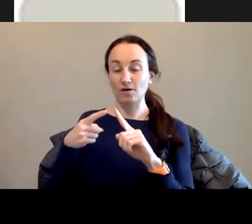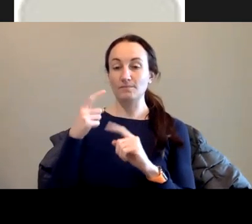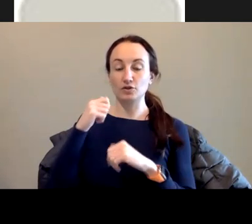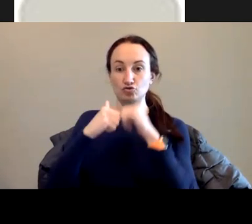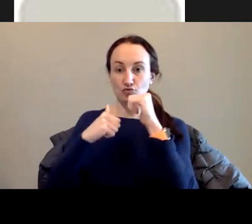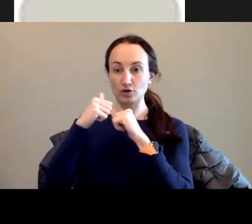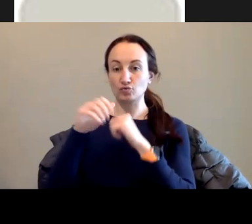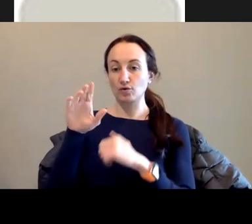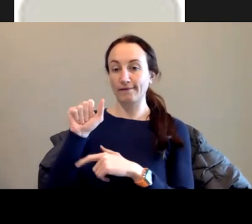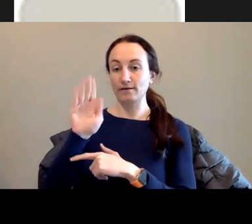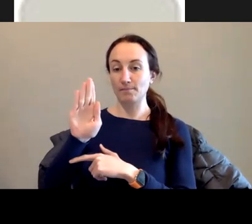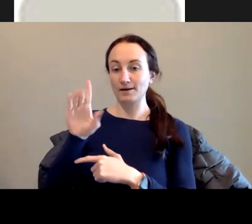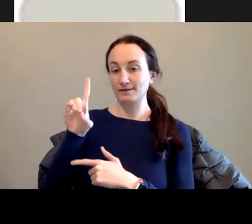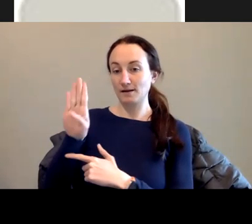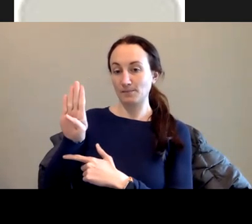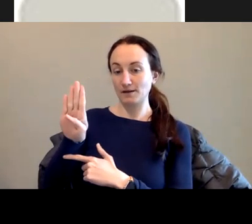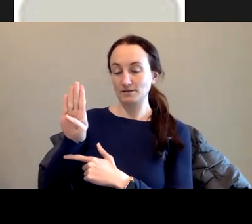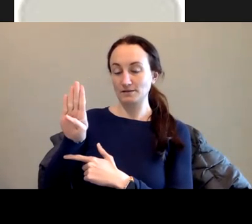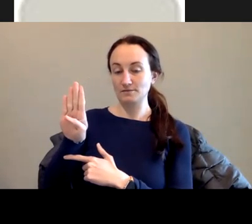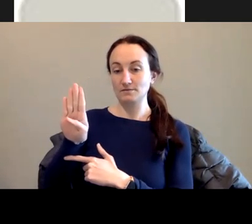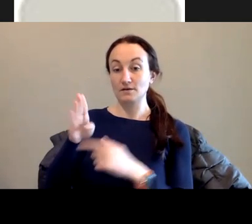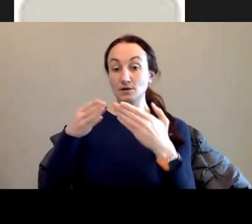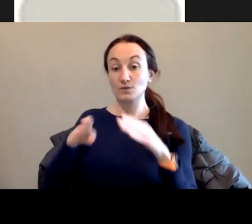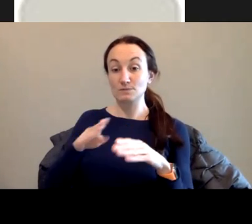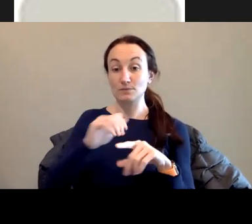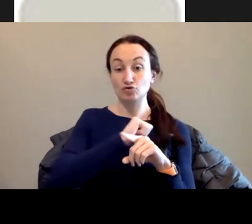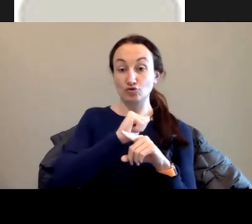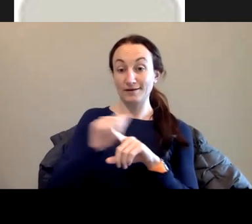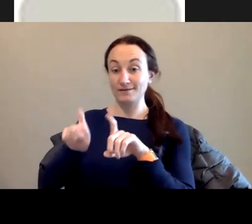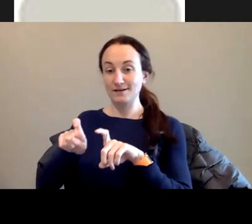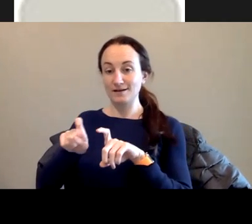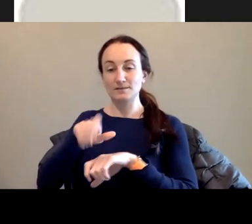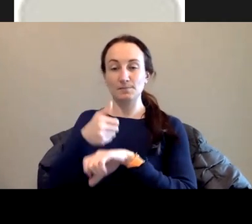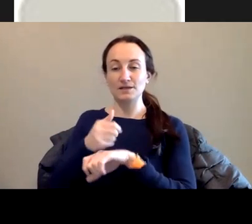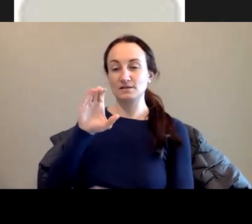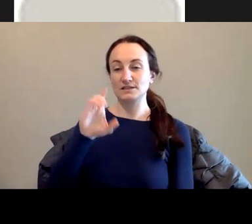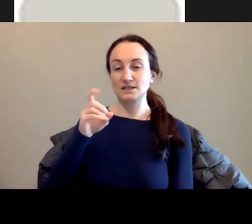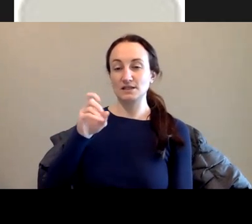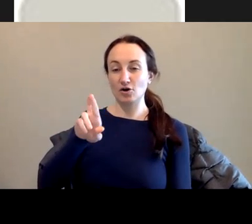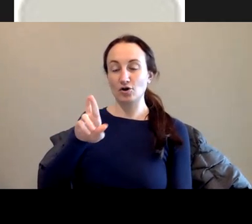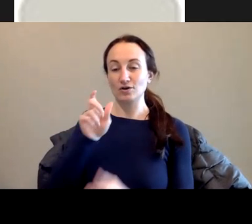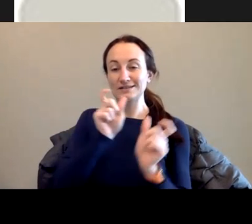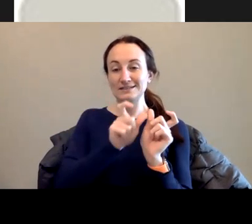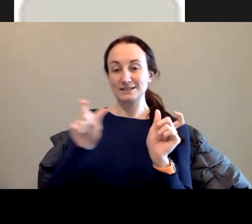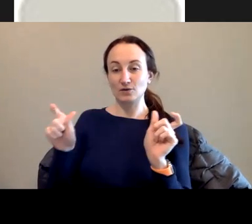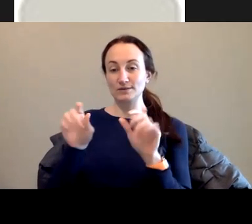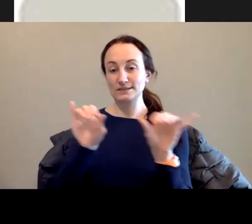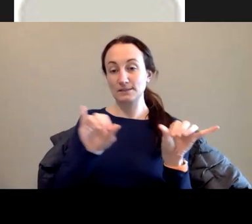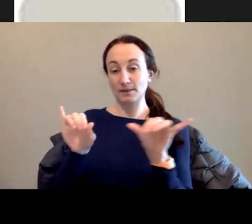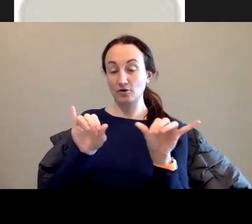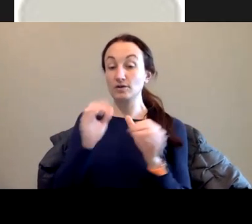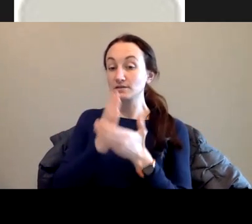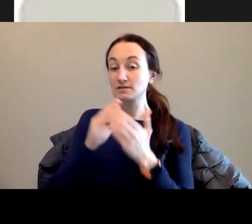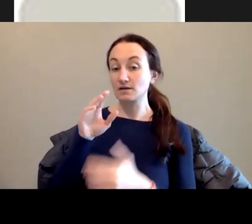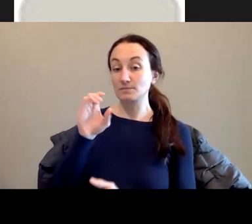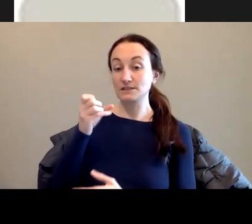database. And we split the training and test set based on the CDR sequence similarity. Some CDRs, they